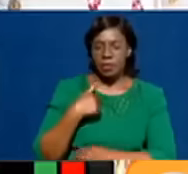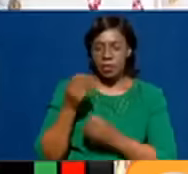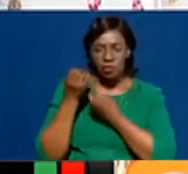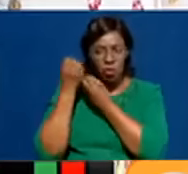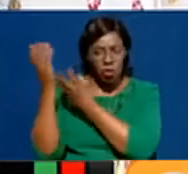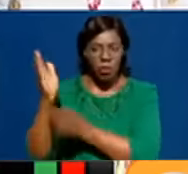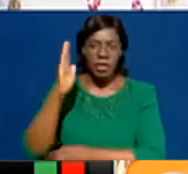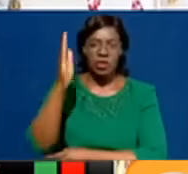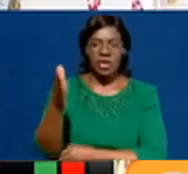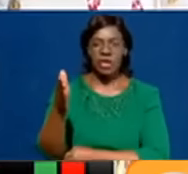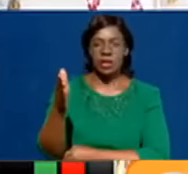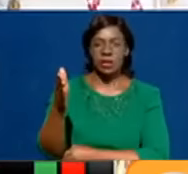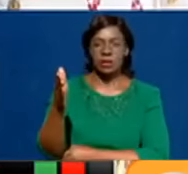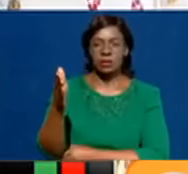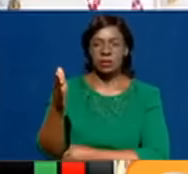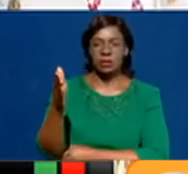that I will obey,